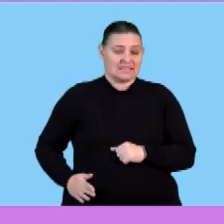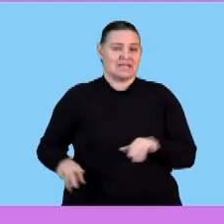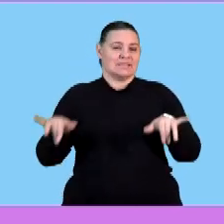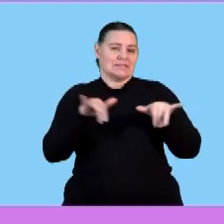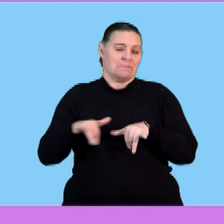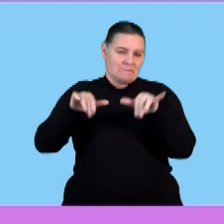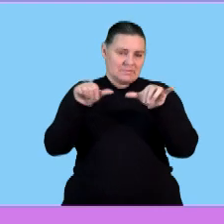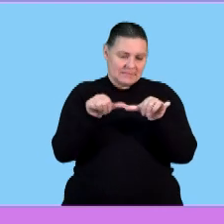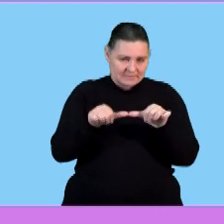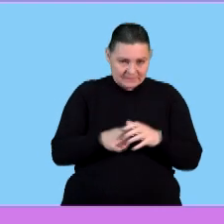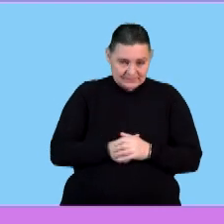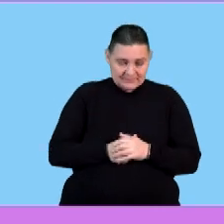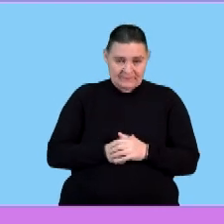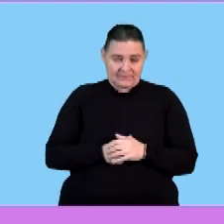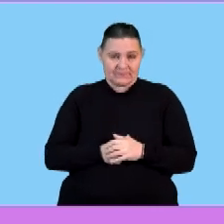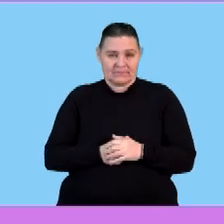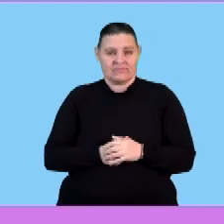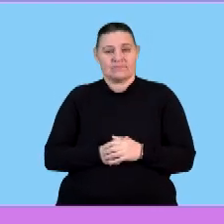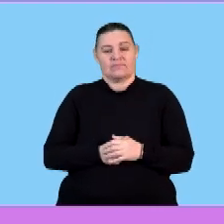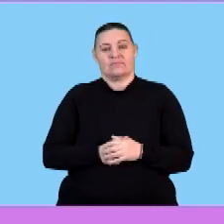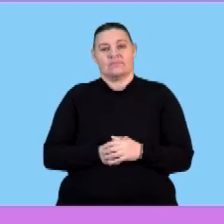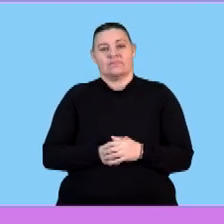but this time all four sides are